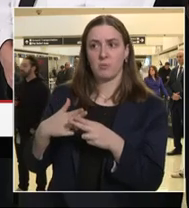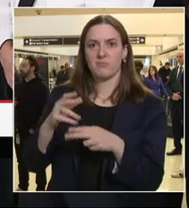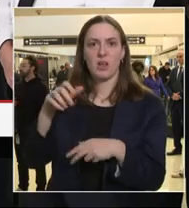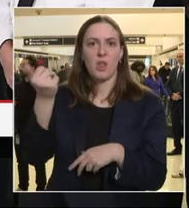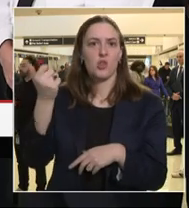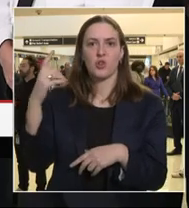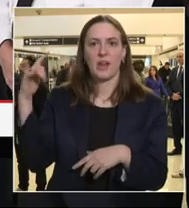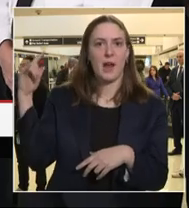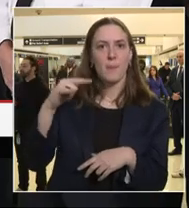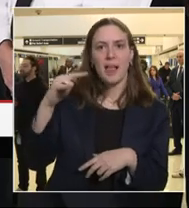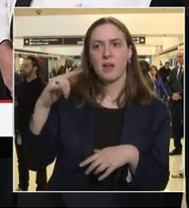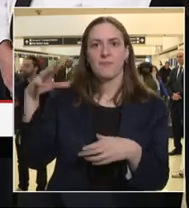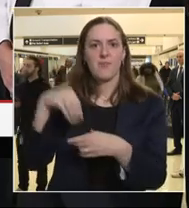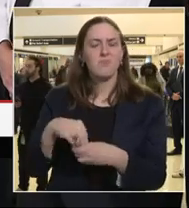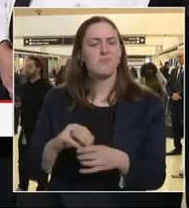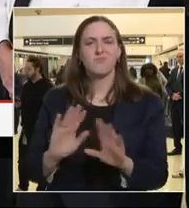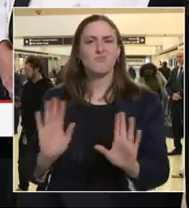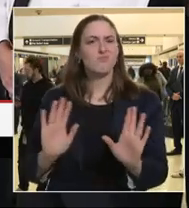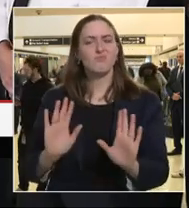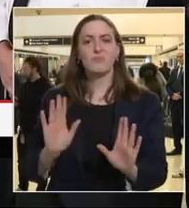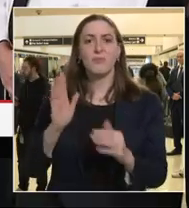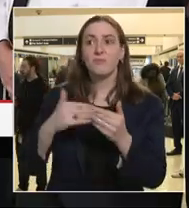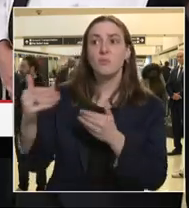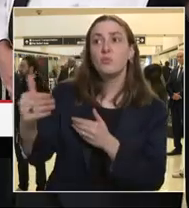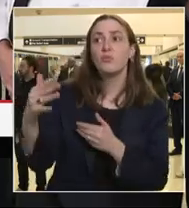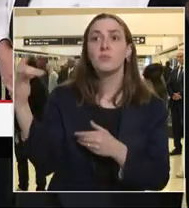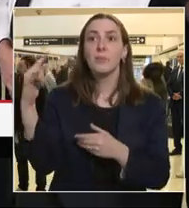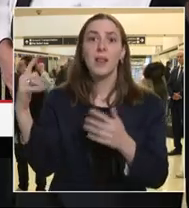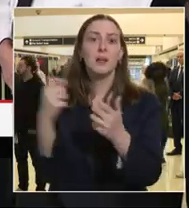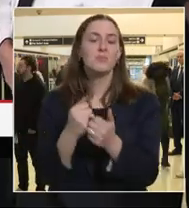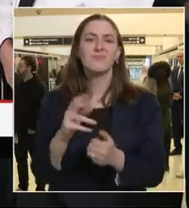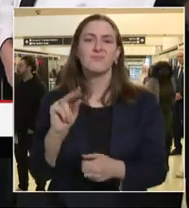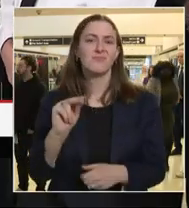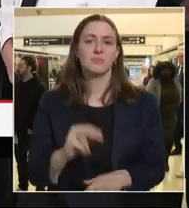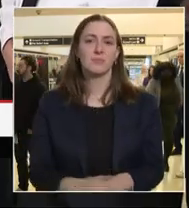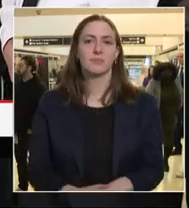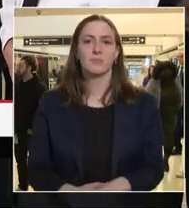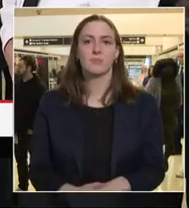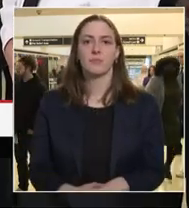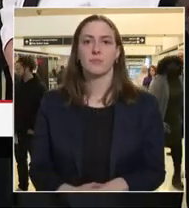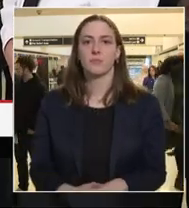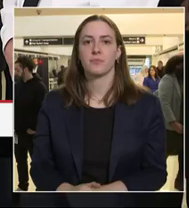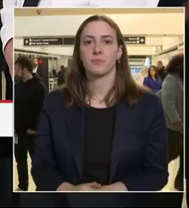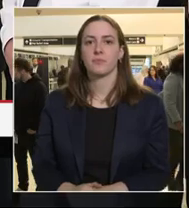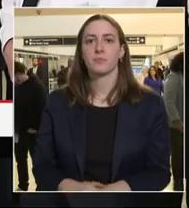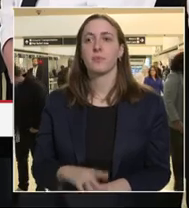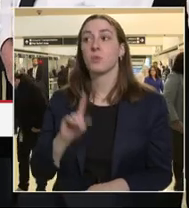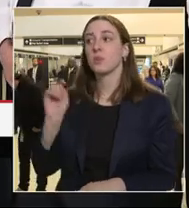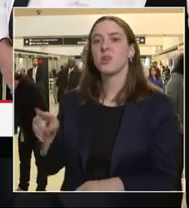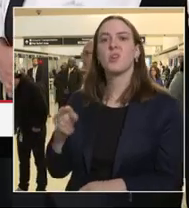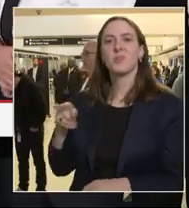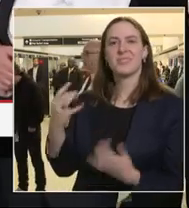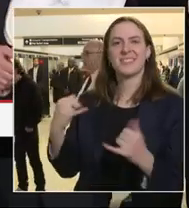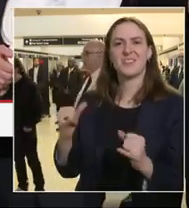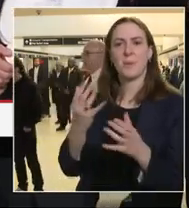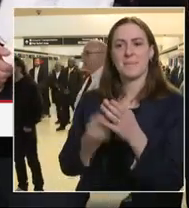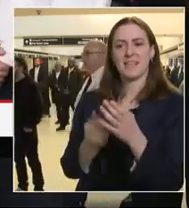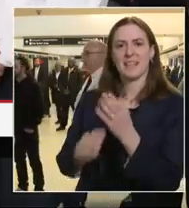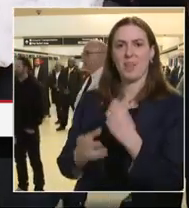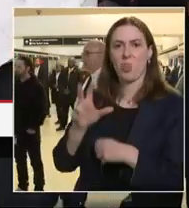aircraft are implicated. Yes? You're still missing 30-plus people in the water. What are some of the challenges in recovering them right now?